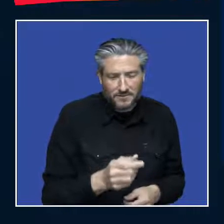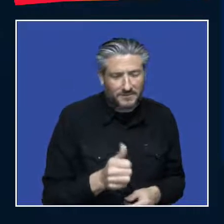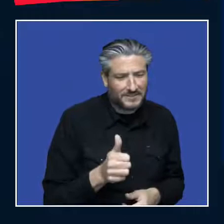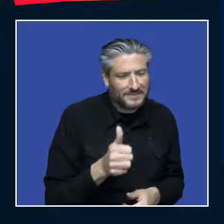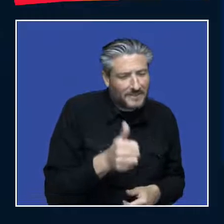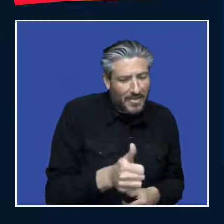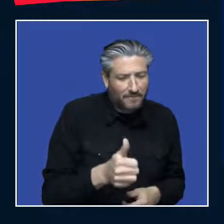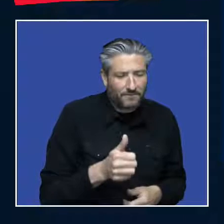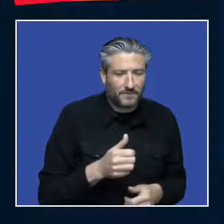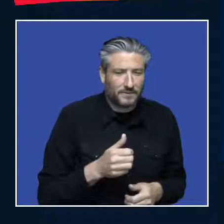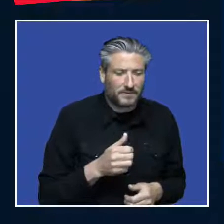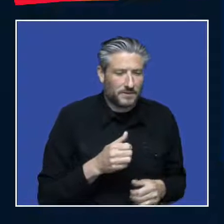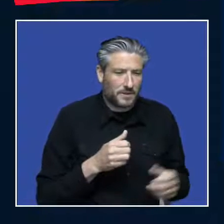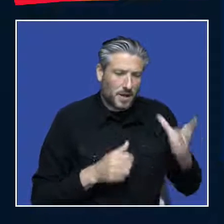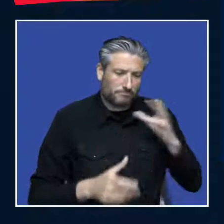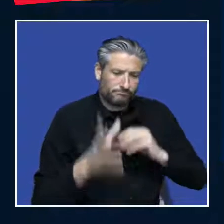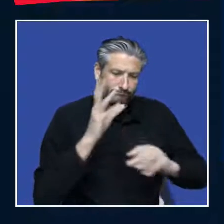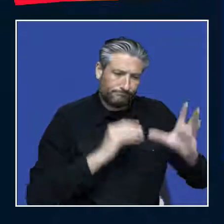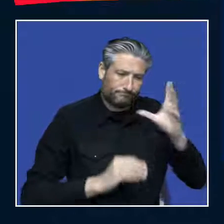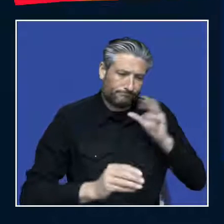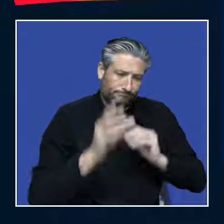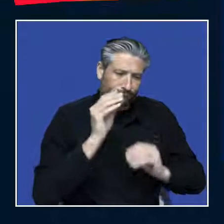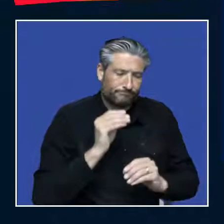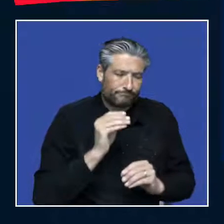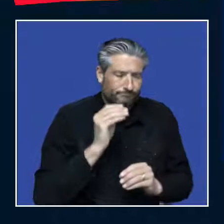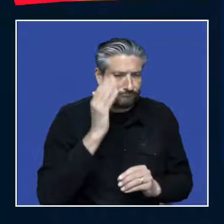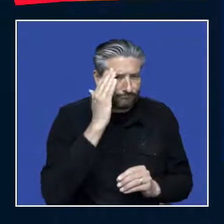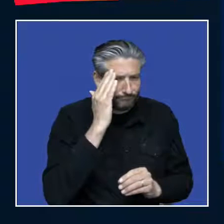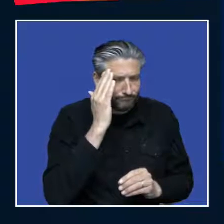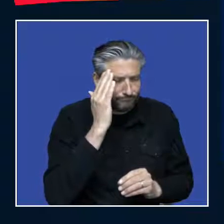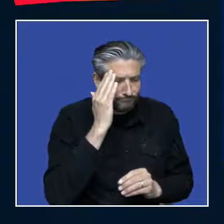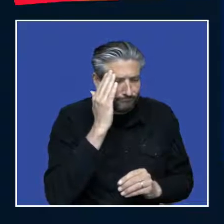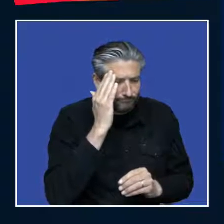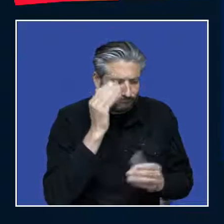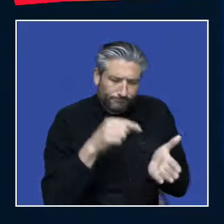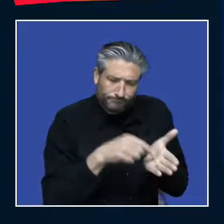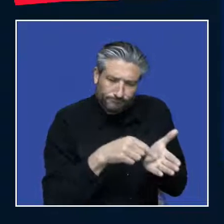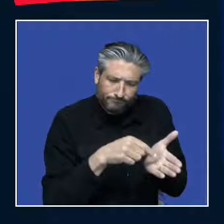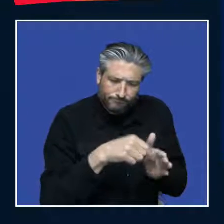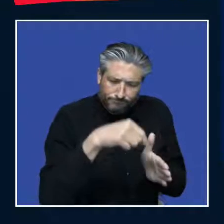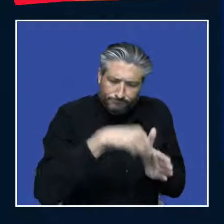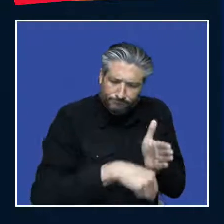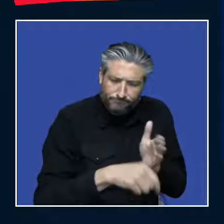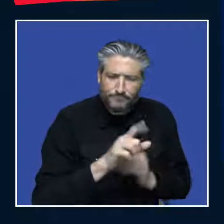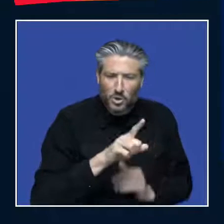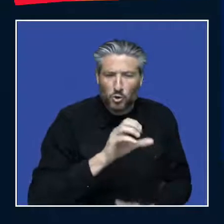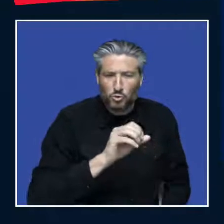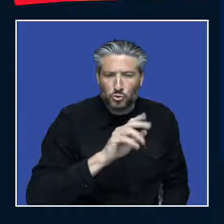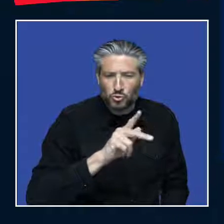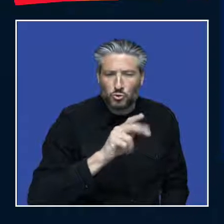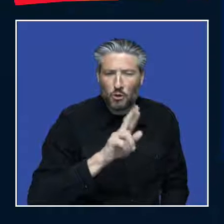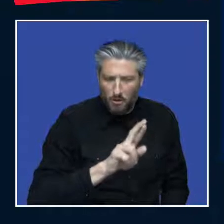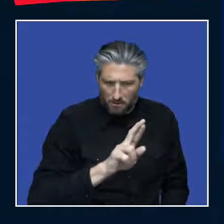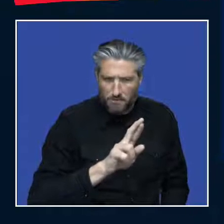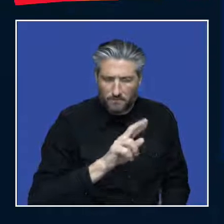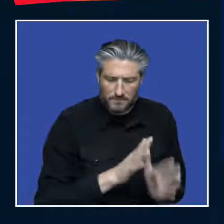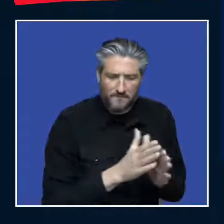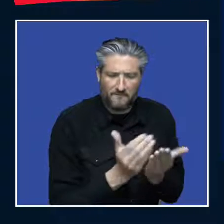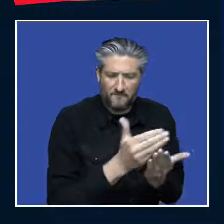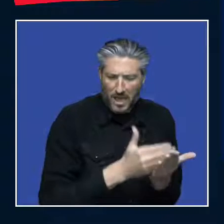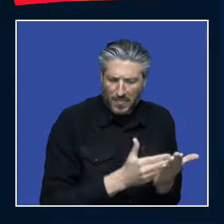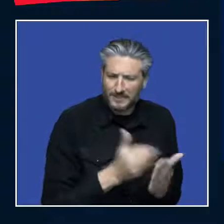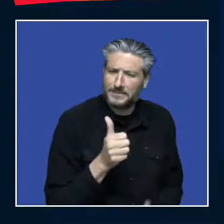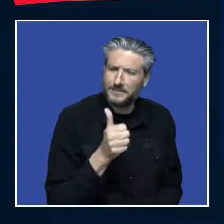get a bit of knowledge about what's happening here in your Dockerfile. Then you can still, review it and make some changes. So we